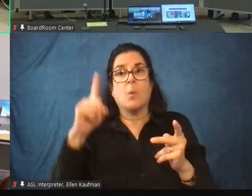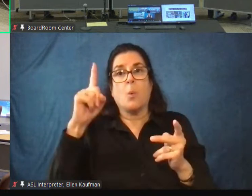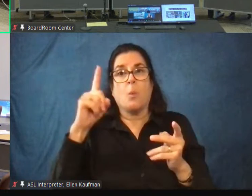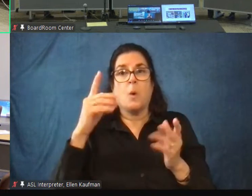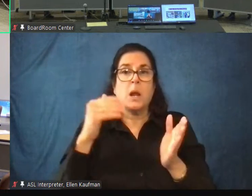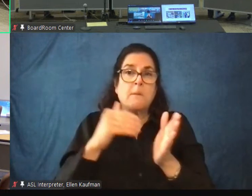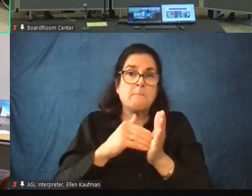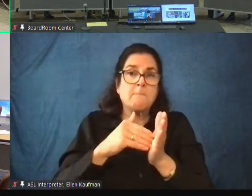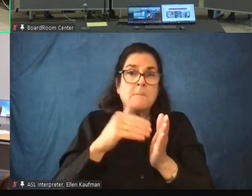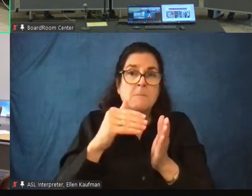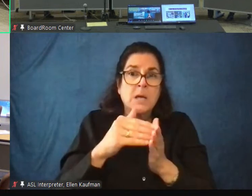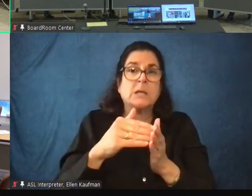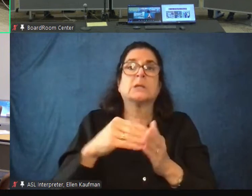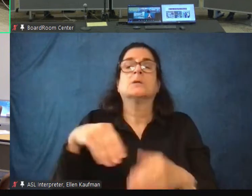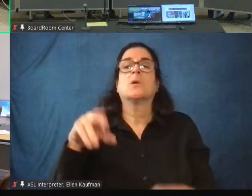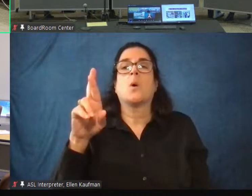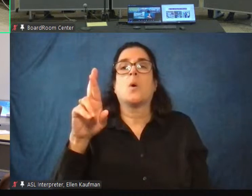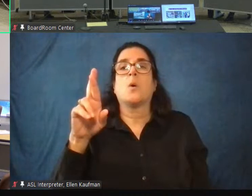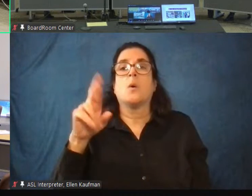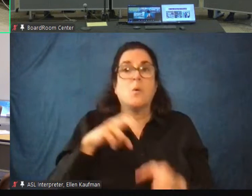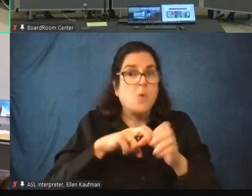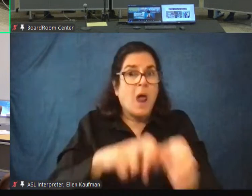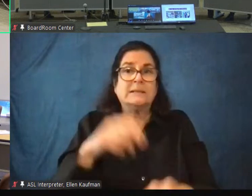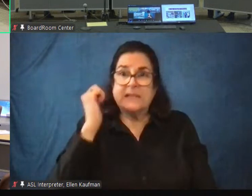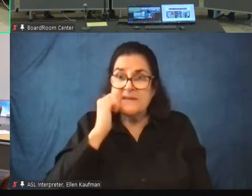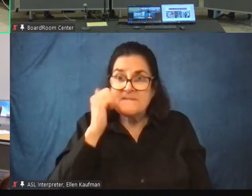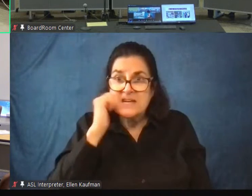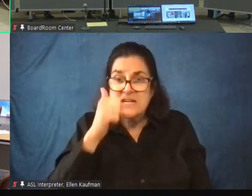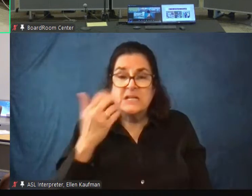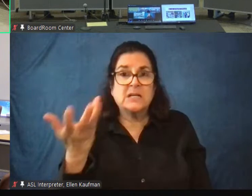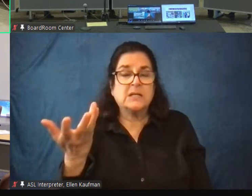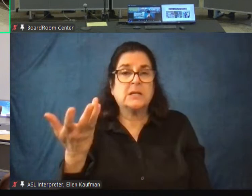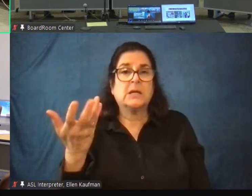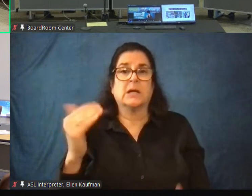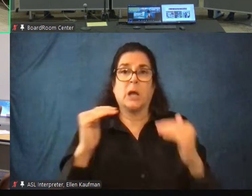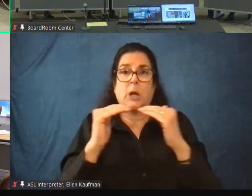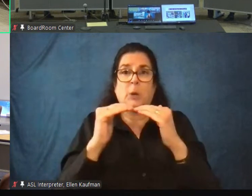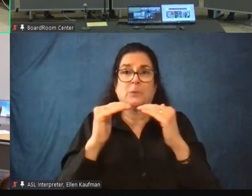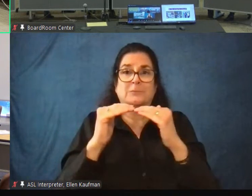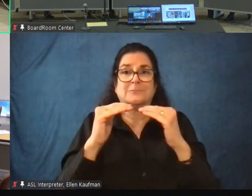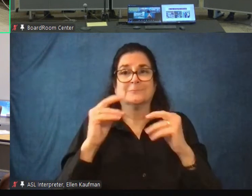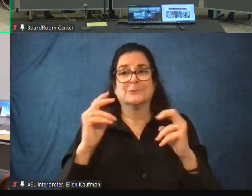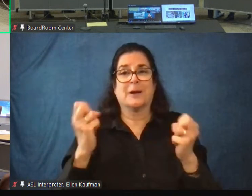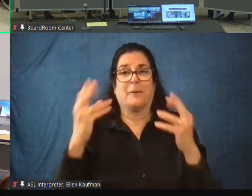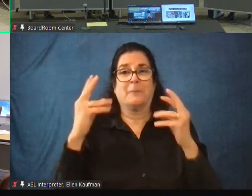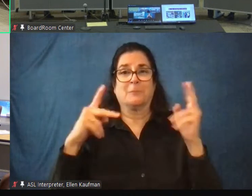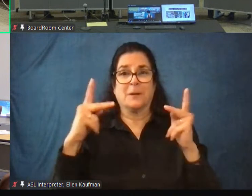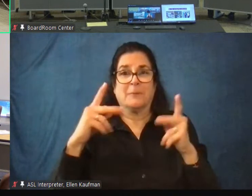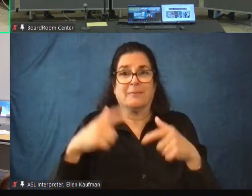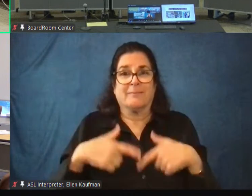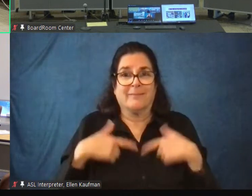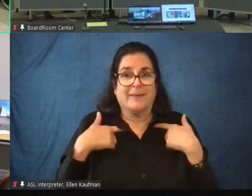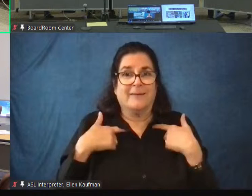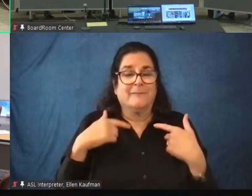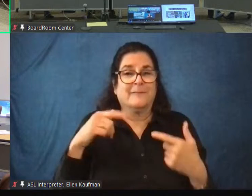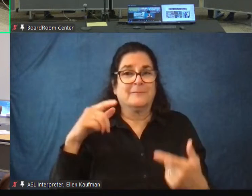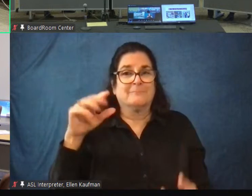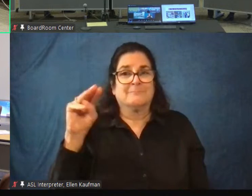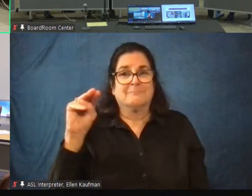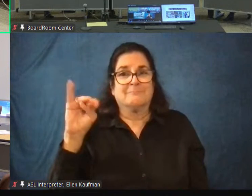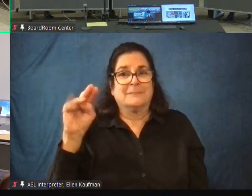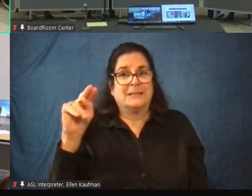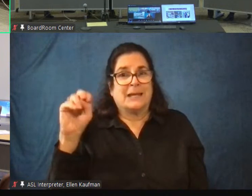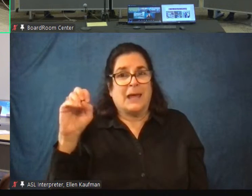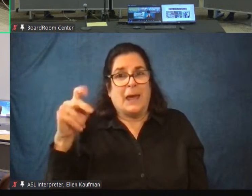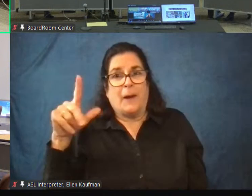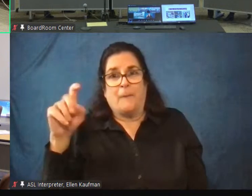our system. We have nearly 1,900 buses, 1,500 rail cars, 145 rail